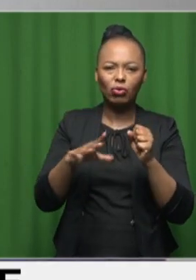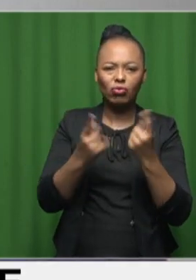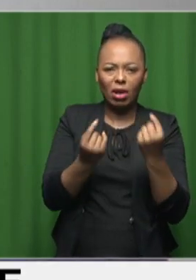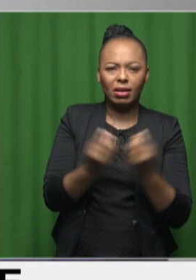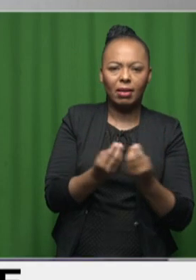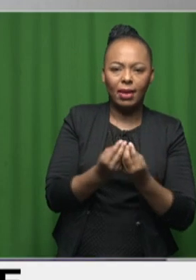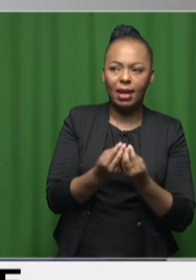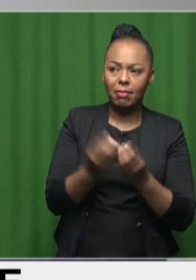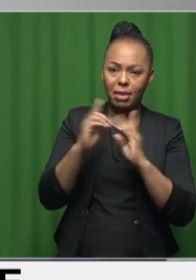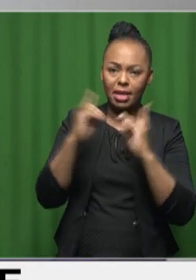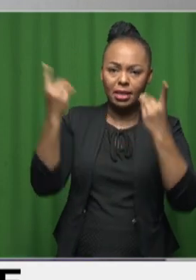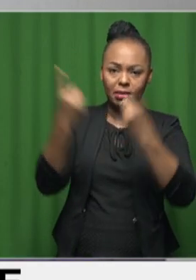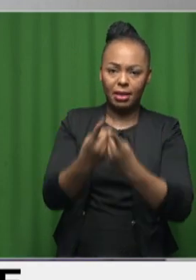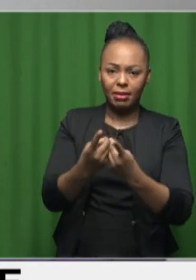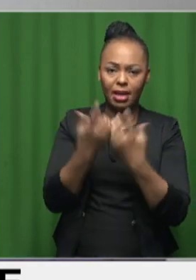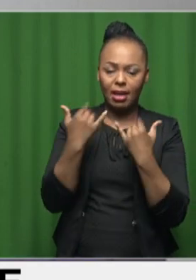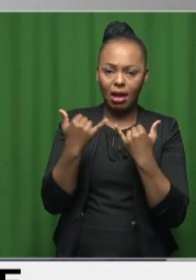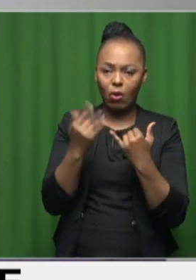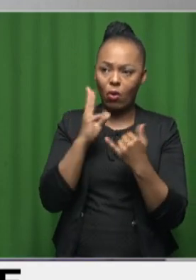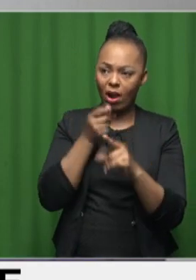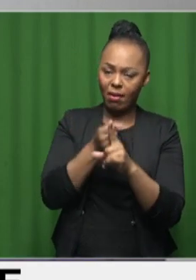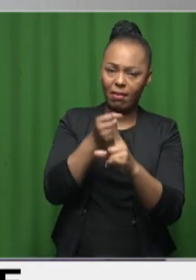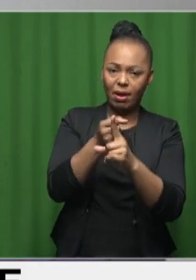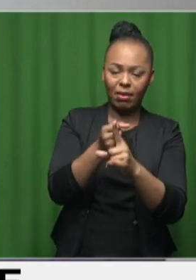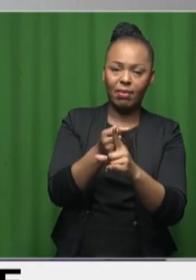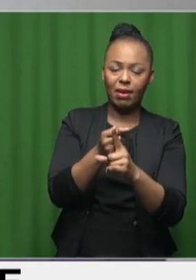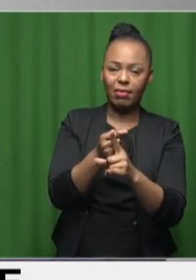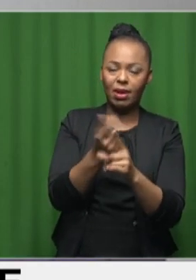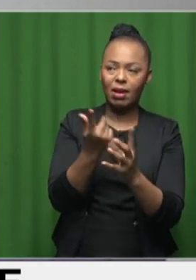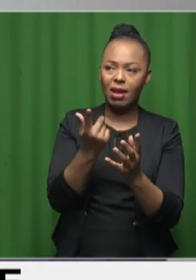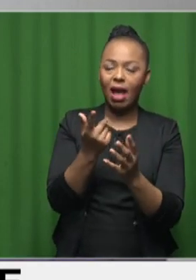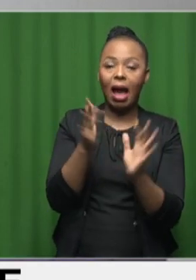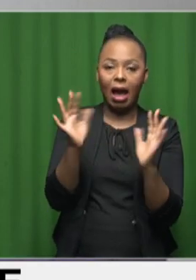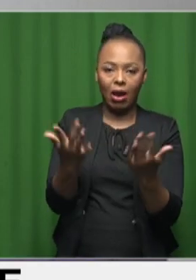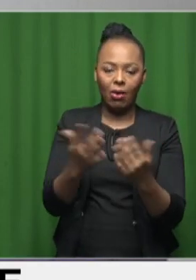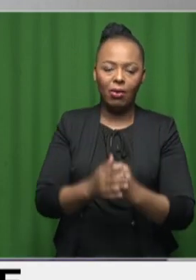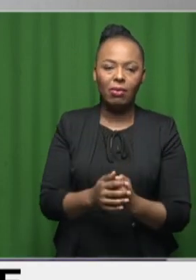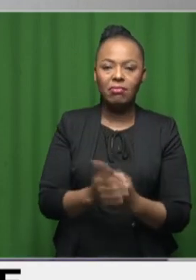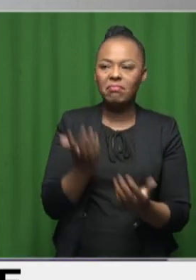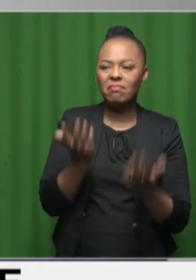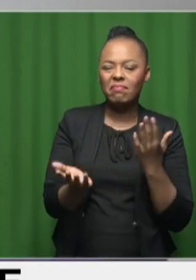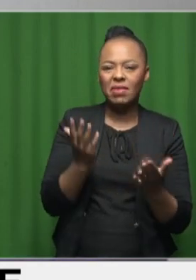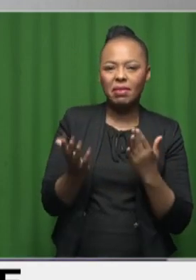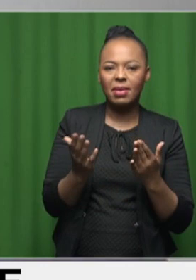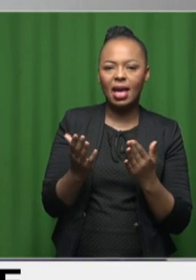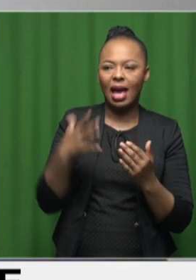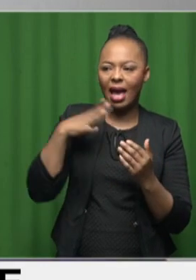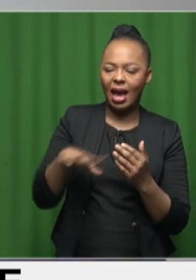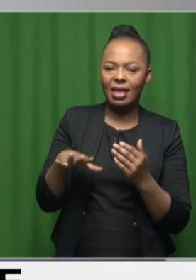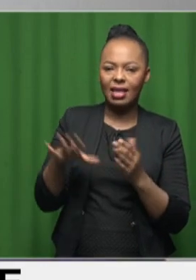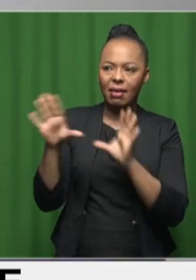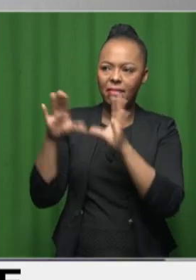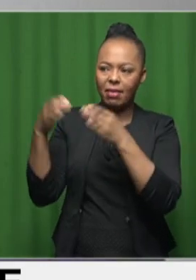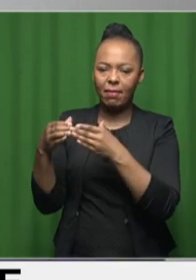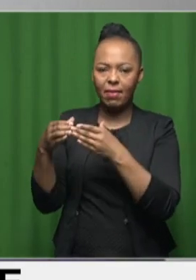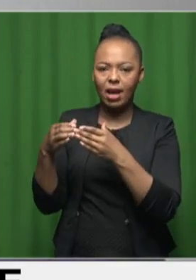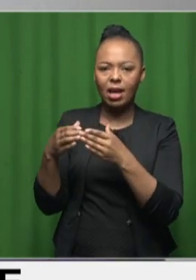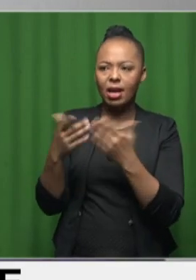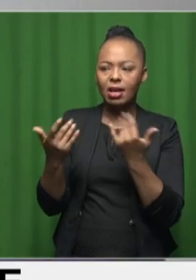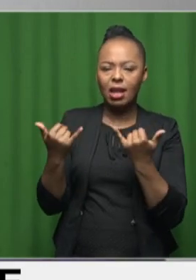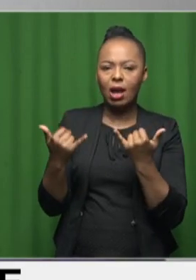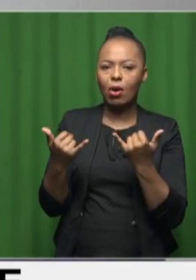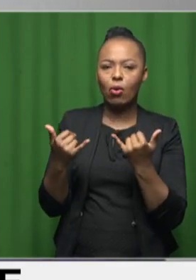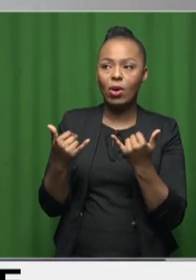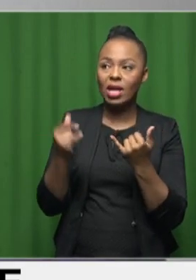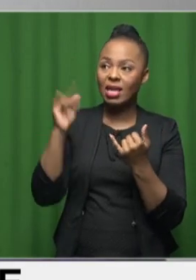embarking on this at all from your perspective? So, in other words, just getting certain sectors excluded from load shedding?